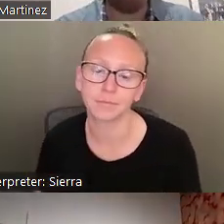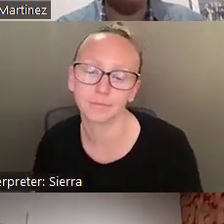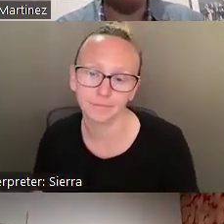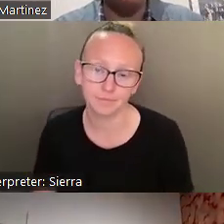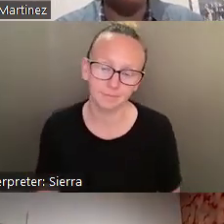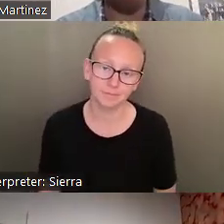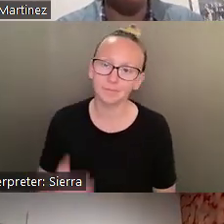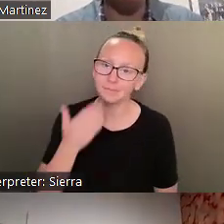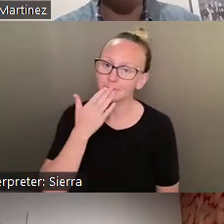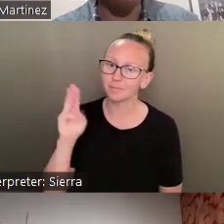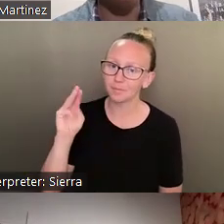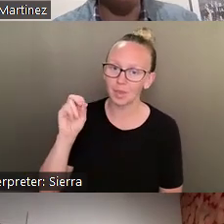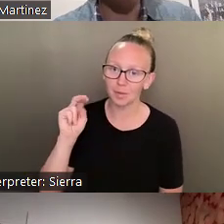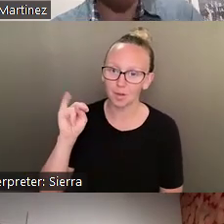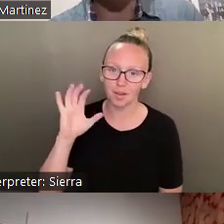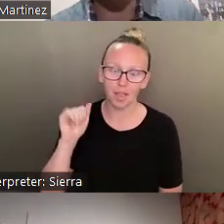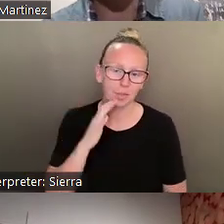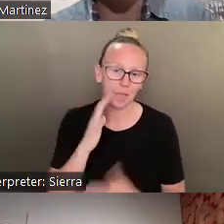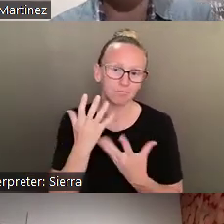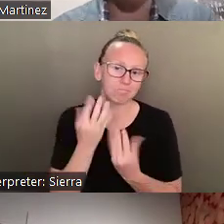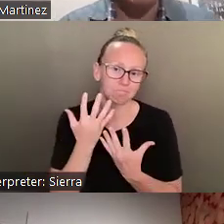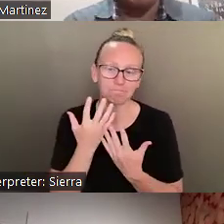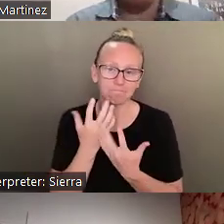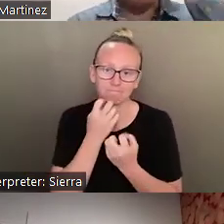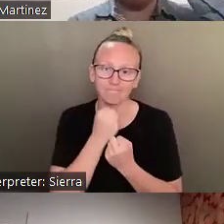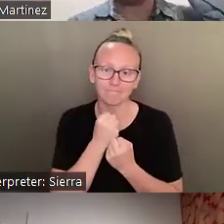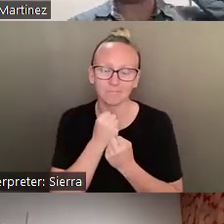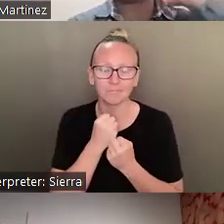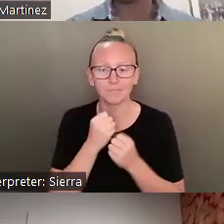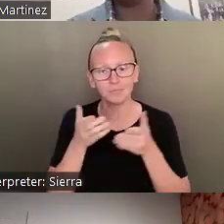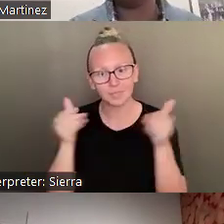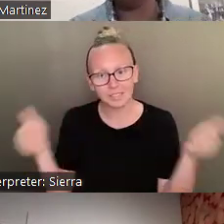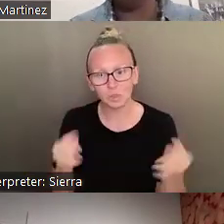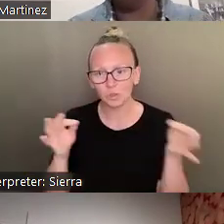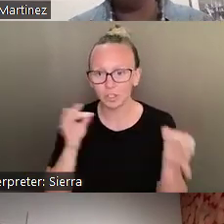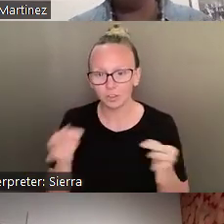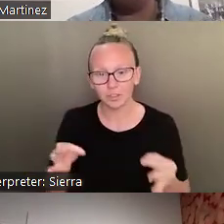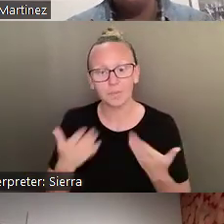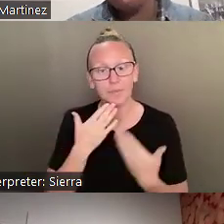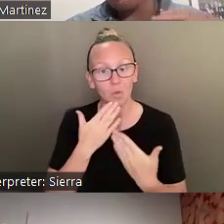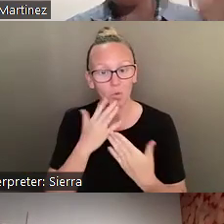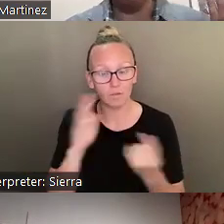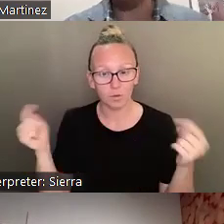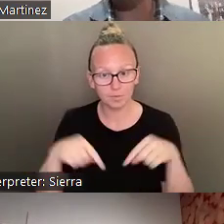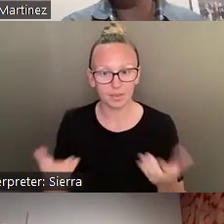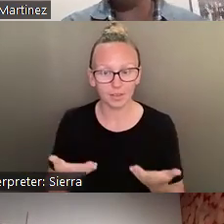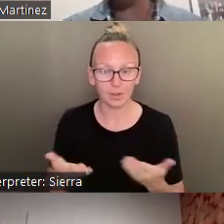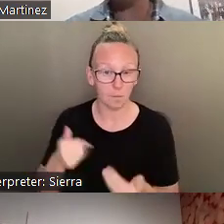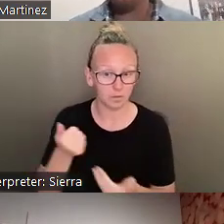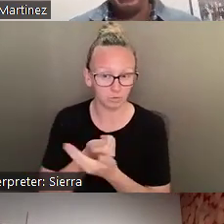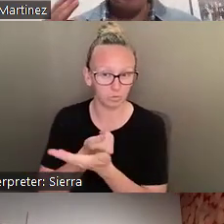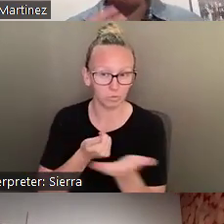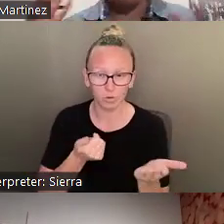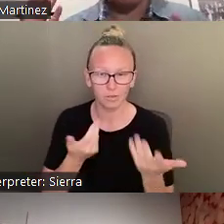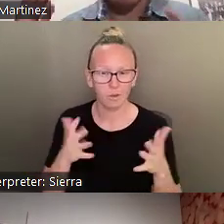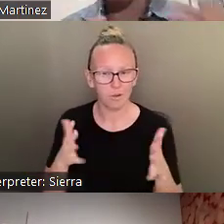Thank you, Monica, for that really lovely and joyous introduction, and thank you all for being here. almost all of you I've met